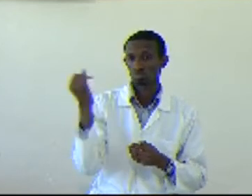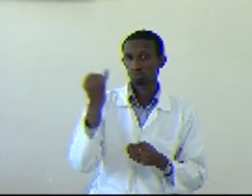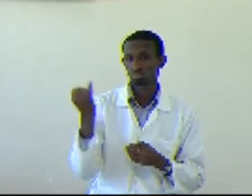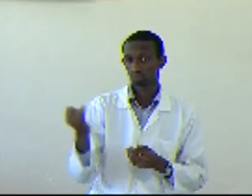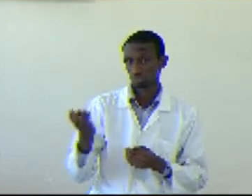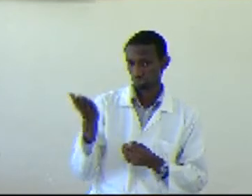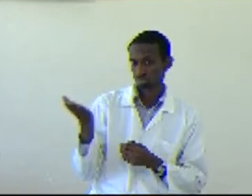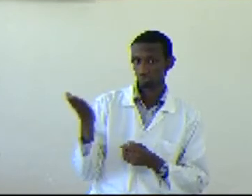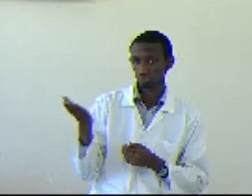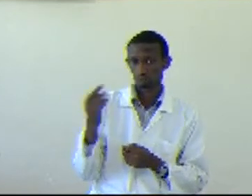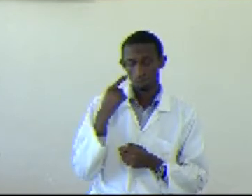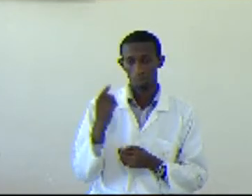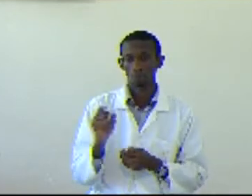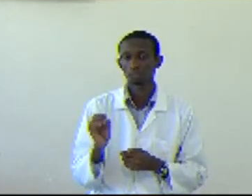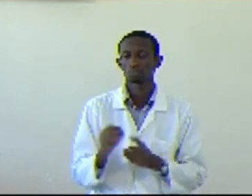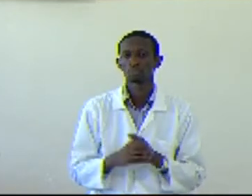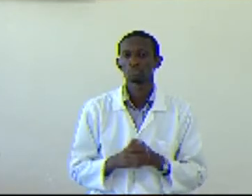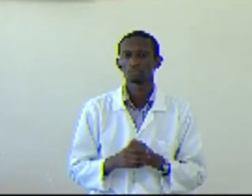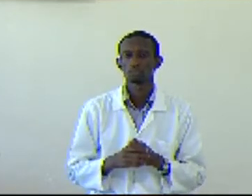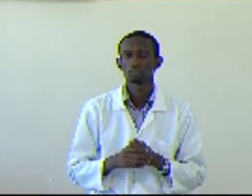you see, we have